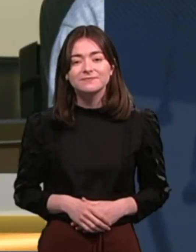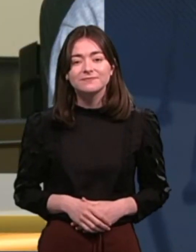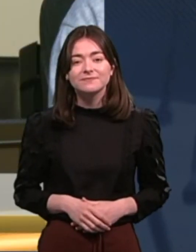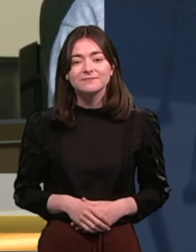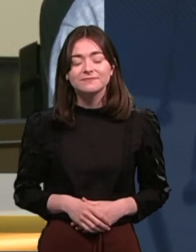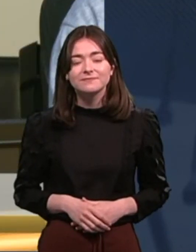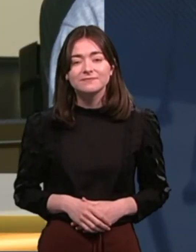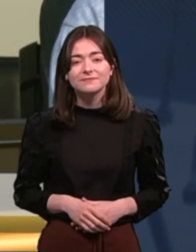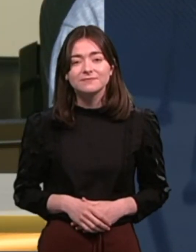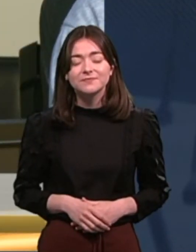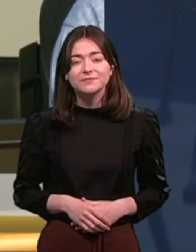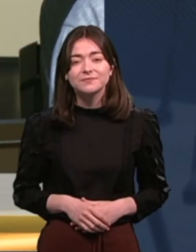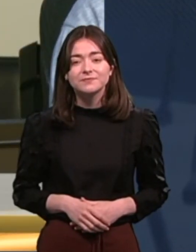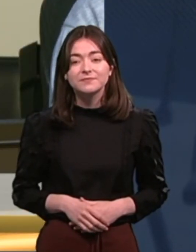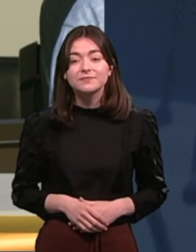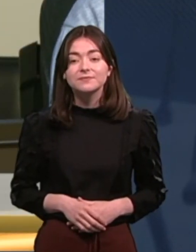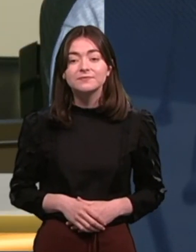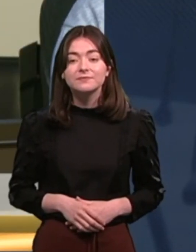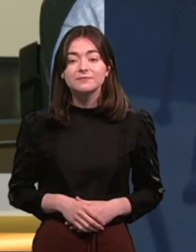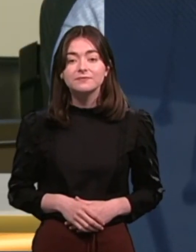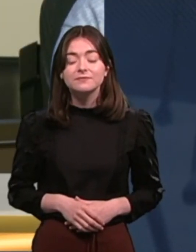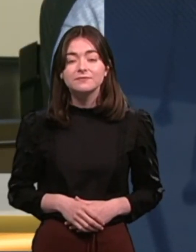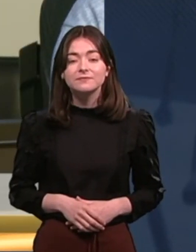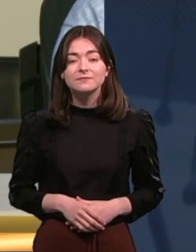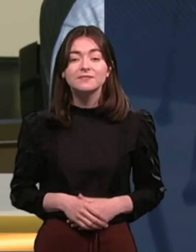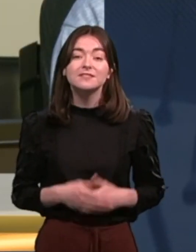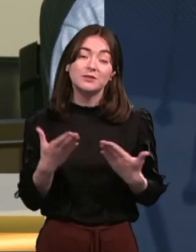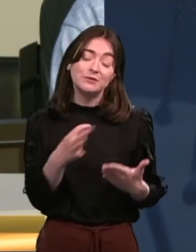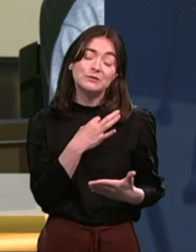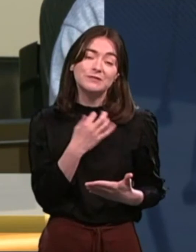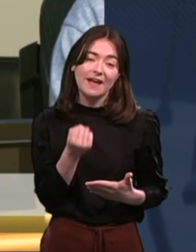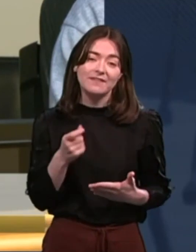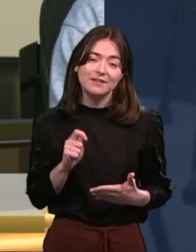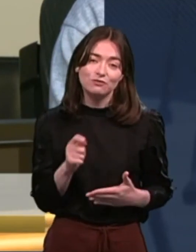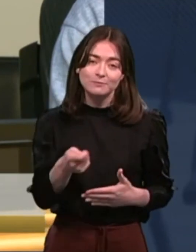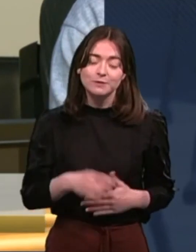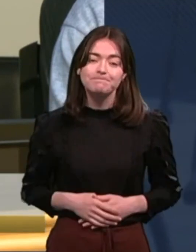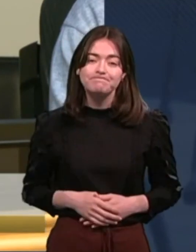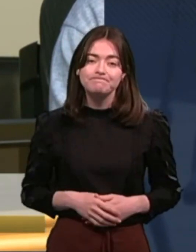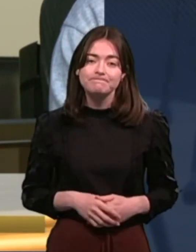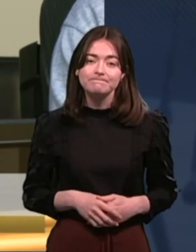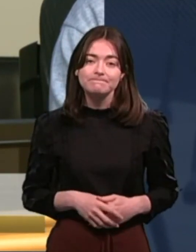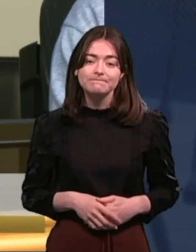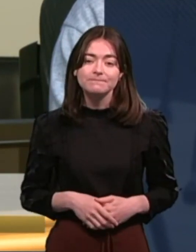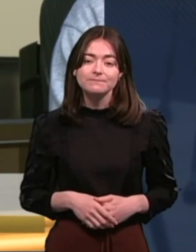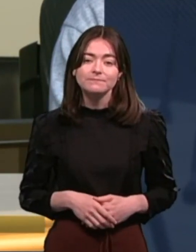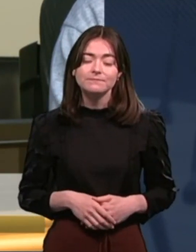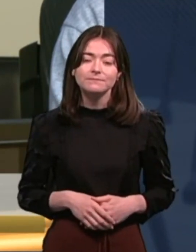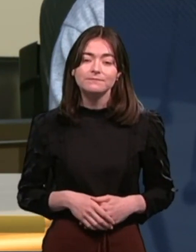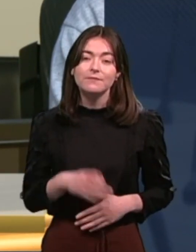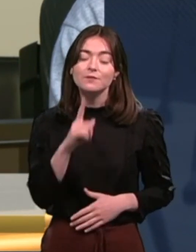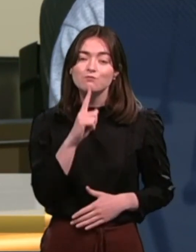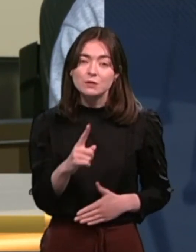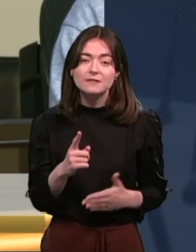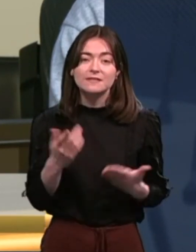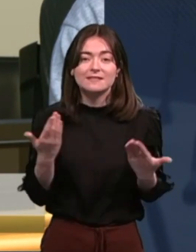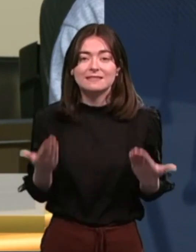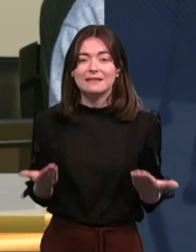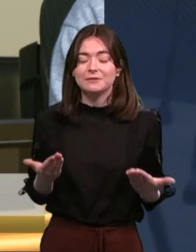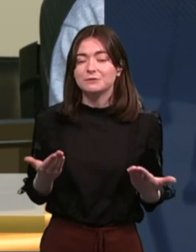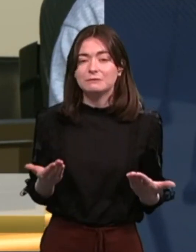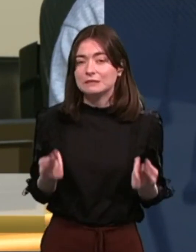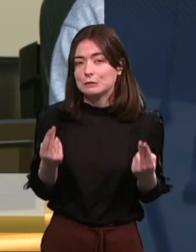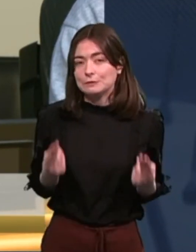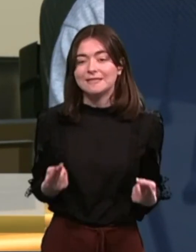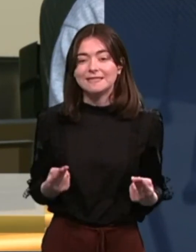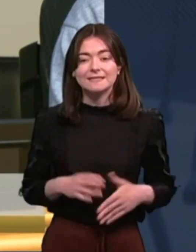So it really is good to have that. But yeah, like I say, now I don't